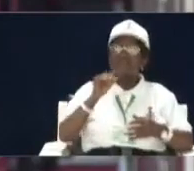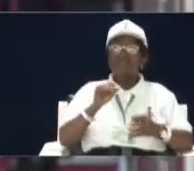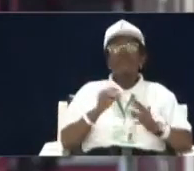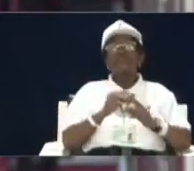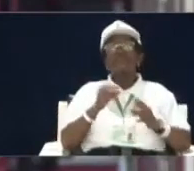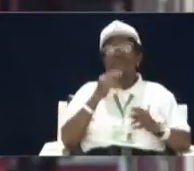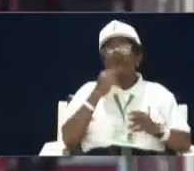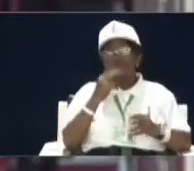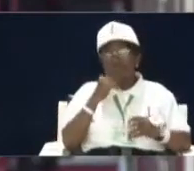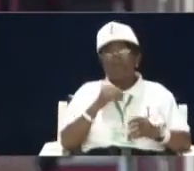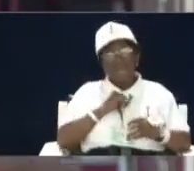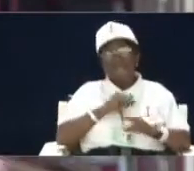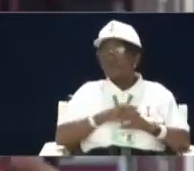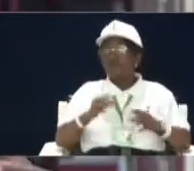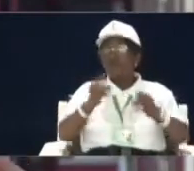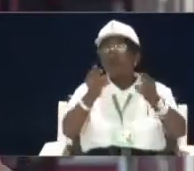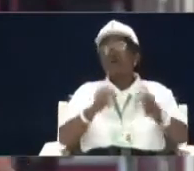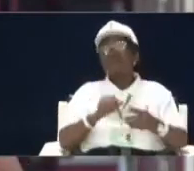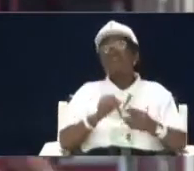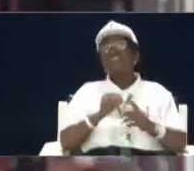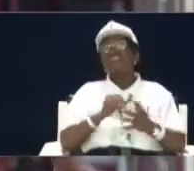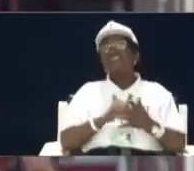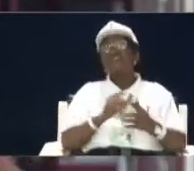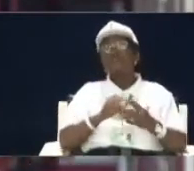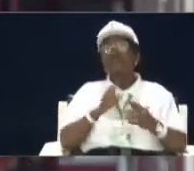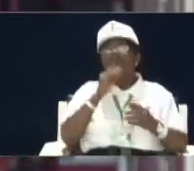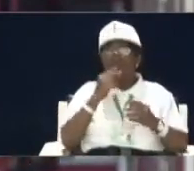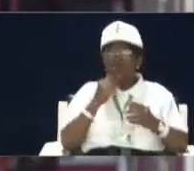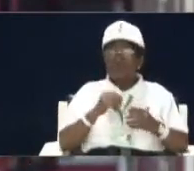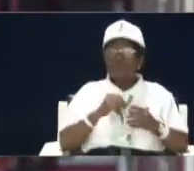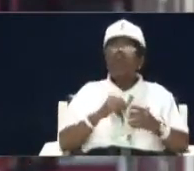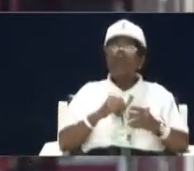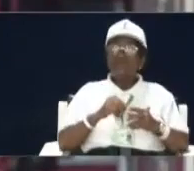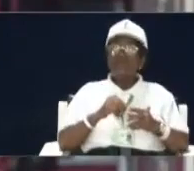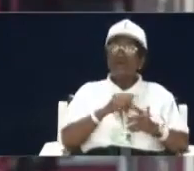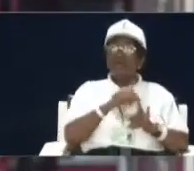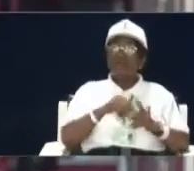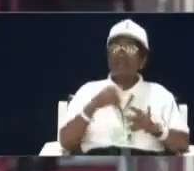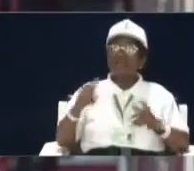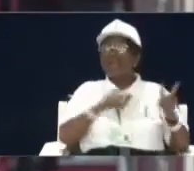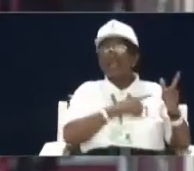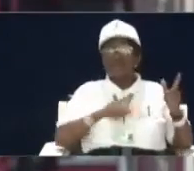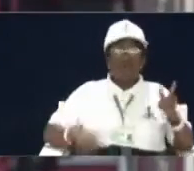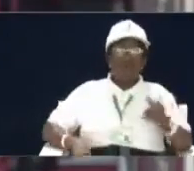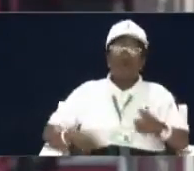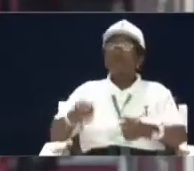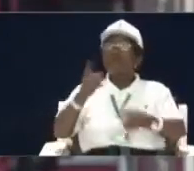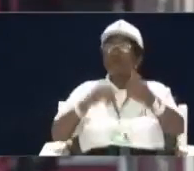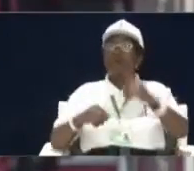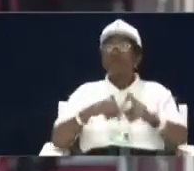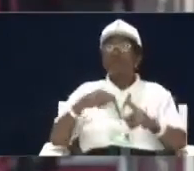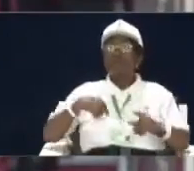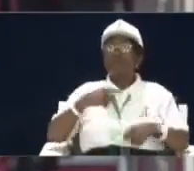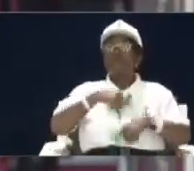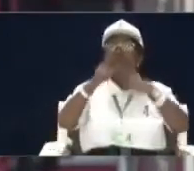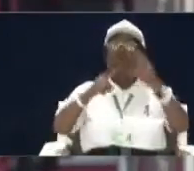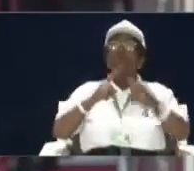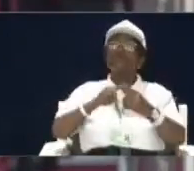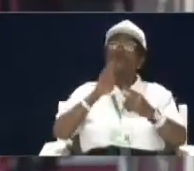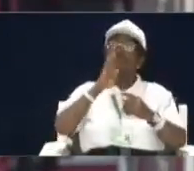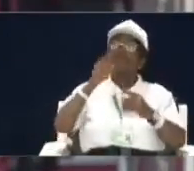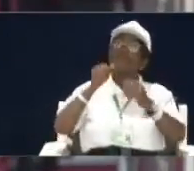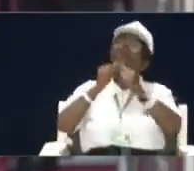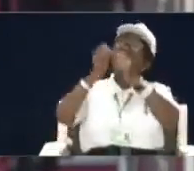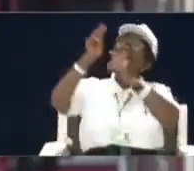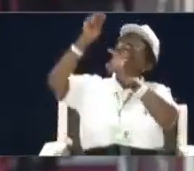I've told you that is why when the Lord comes and we go to be with Him for 1,000 years, I mean, with